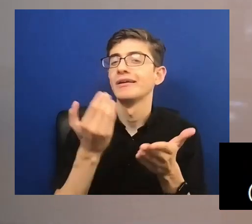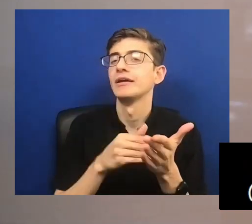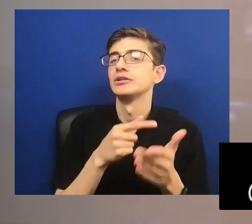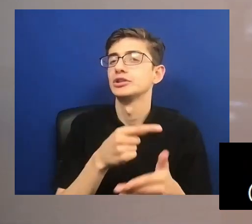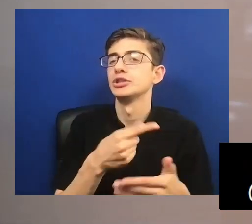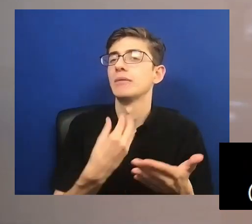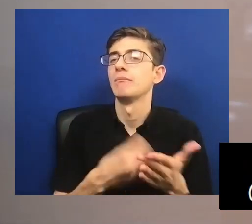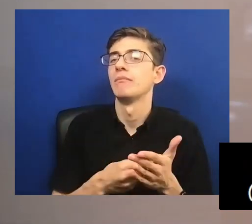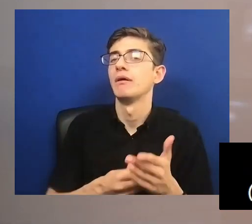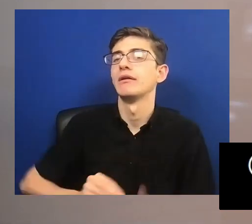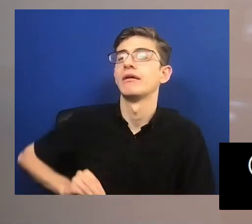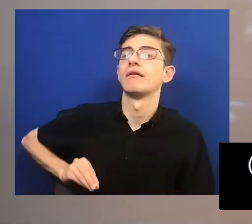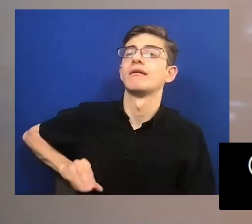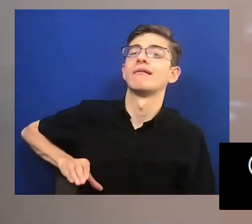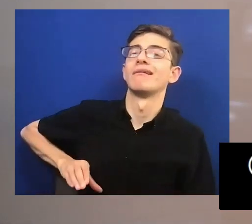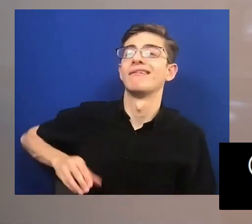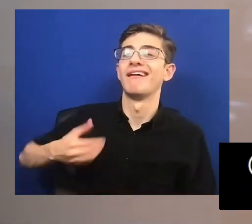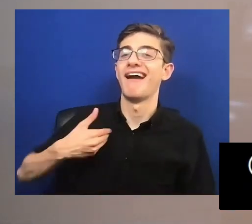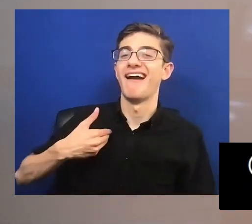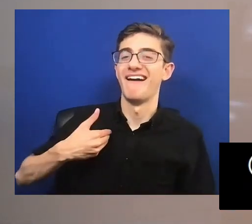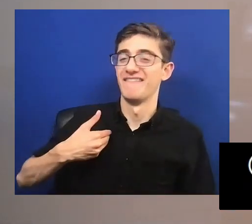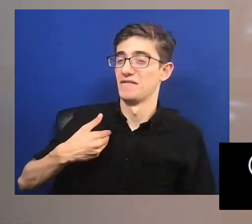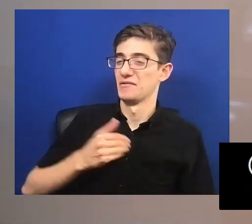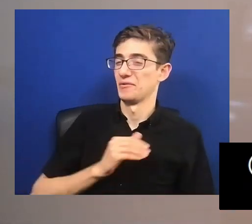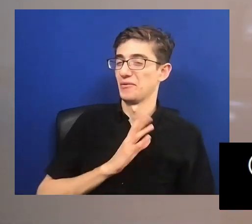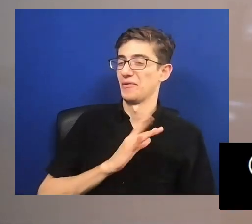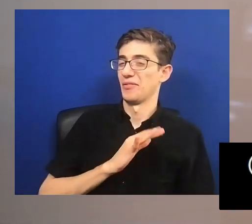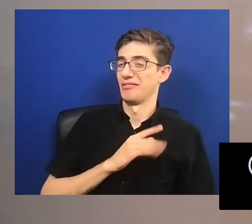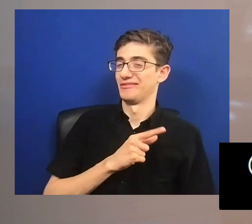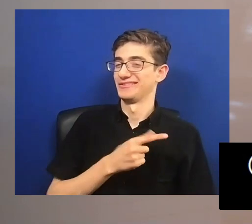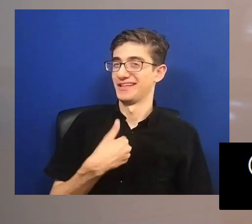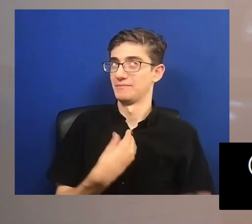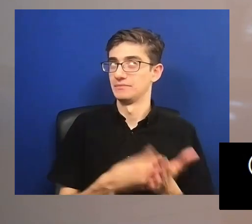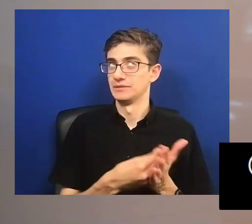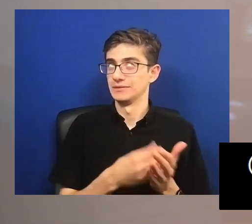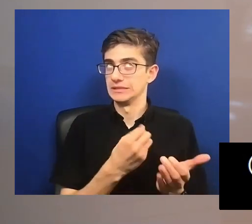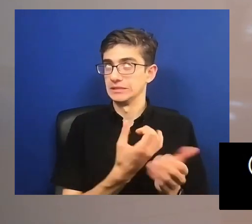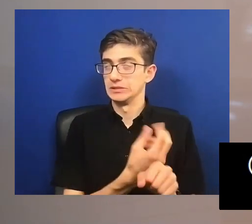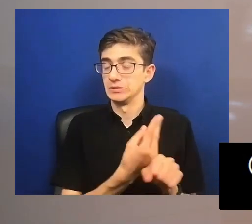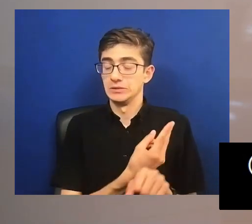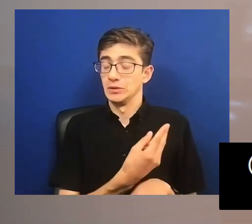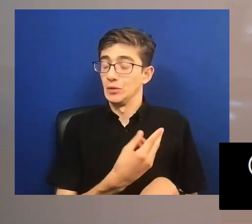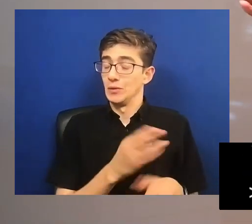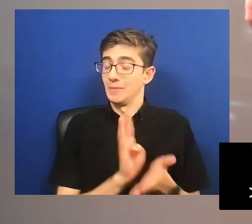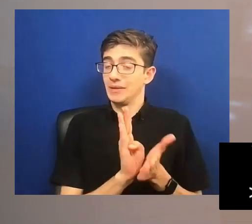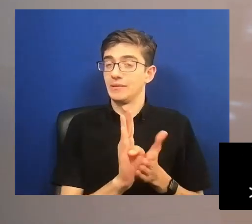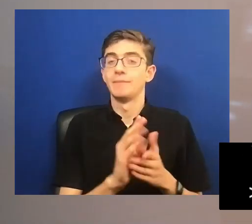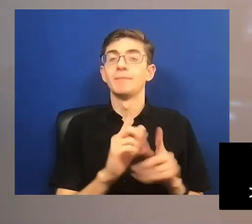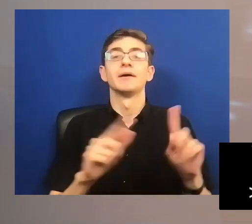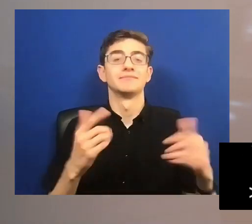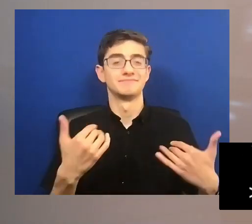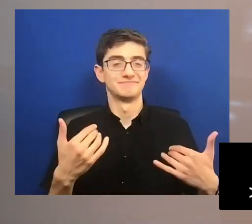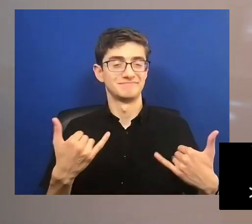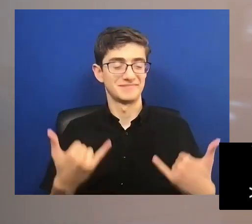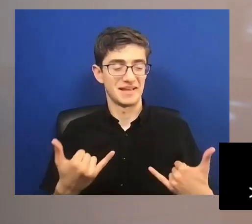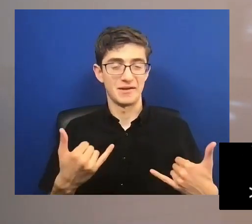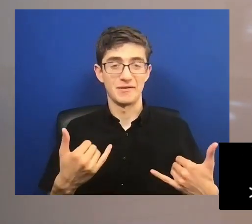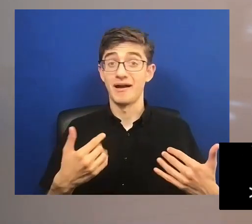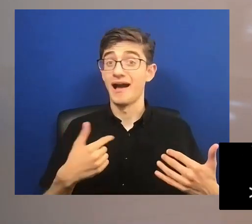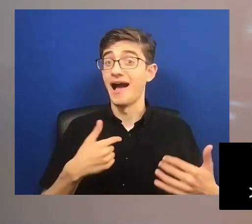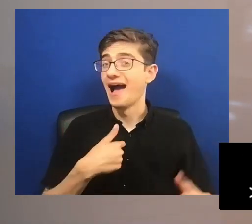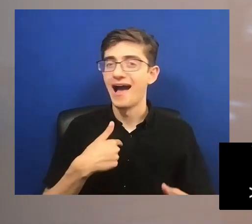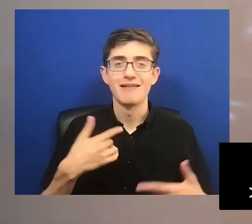So that's a cool thing to hear. But Wendy, I'm get to introduce Jodia.